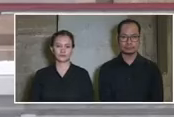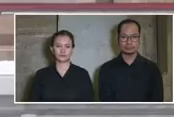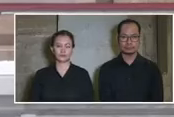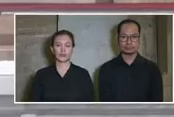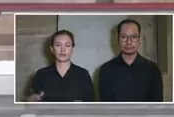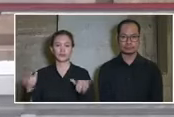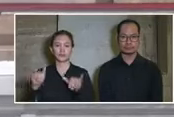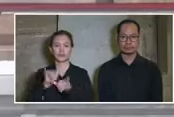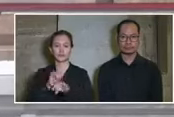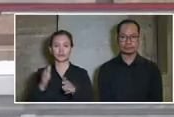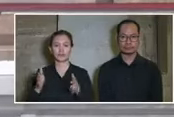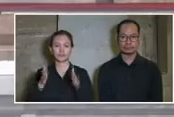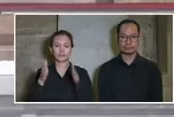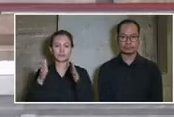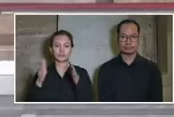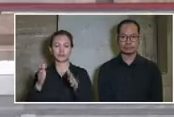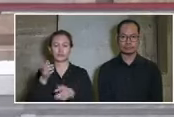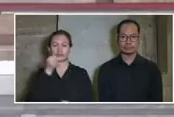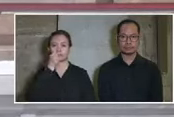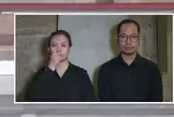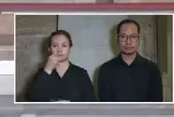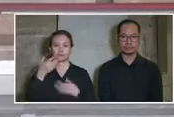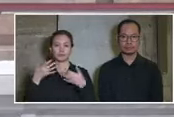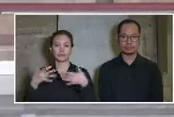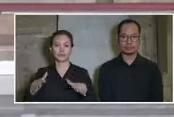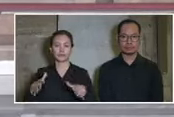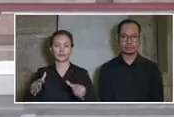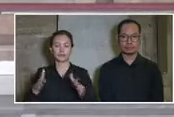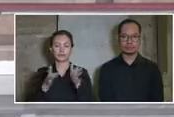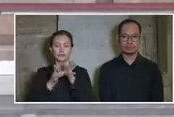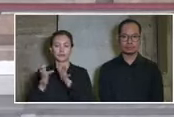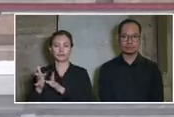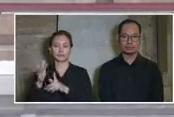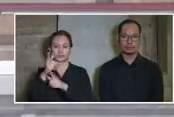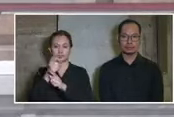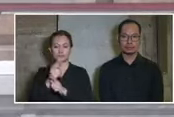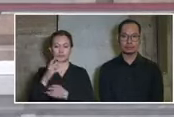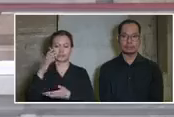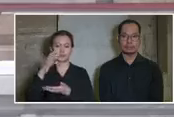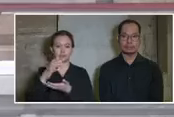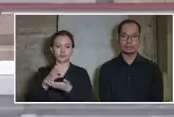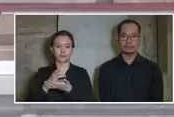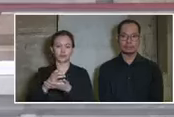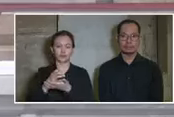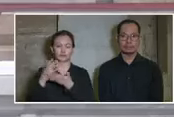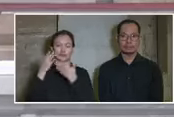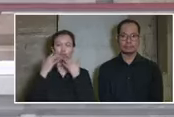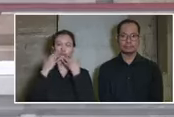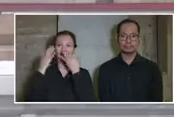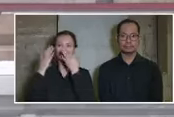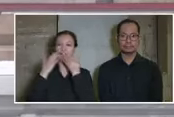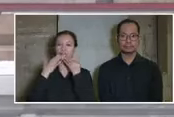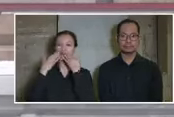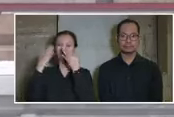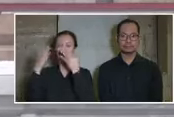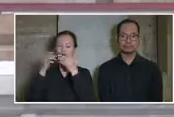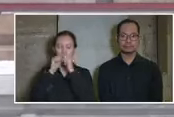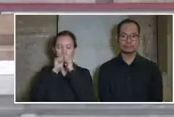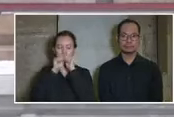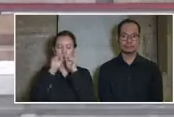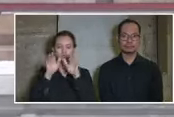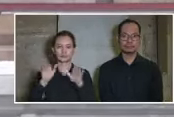In a similar way, when supper was ended, he took the chalice, and giving you thanks, he said the